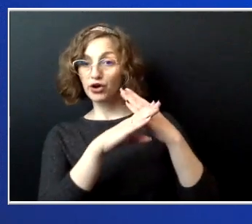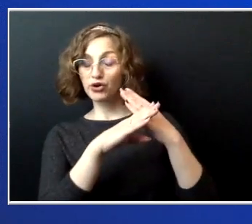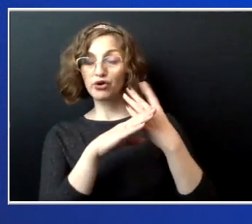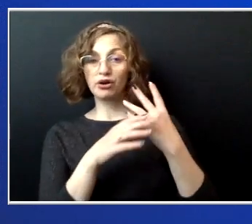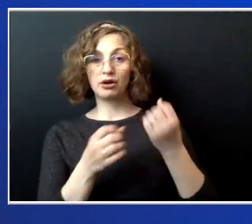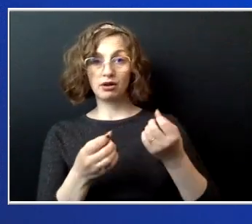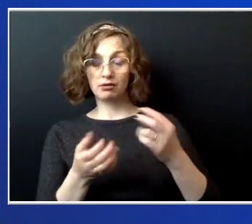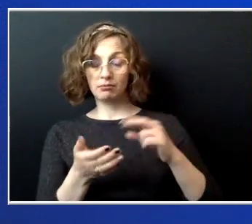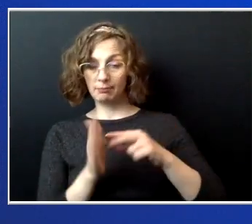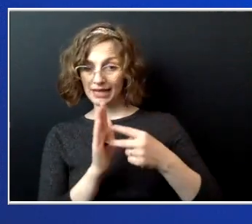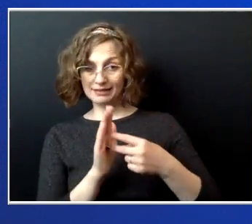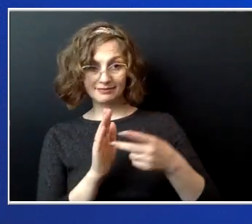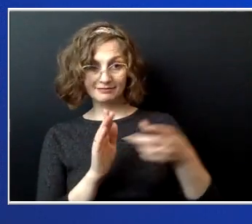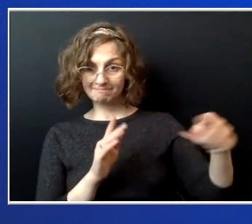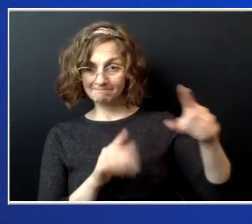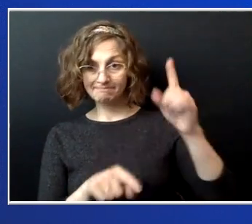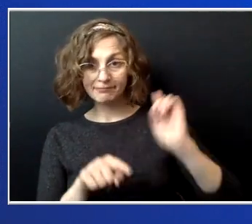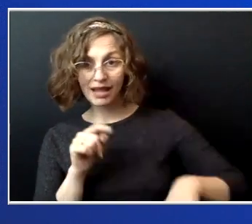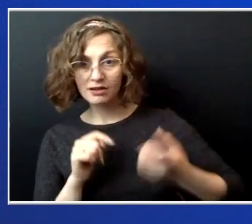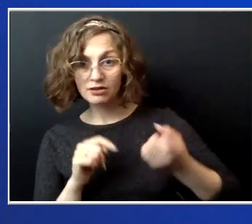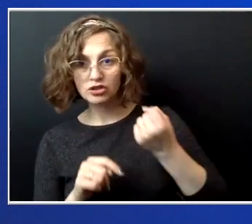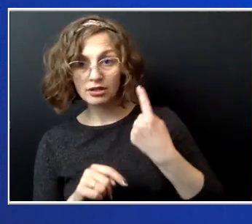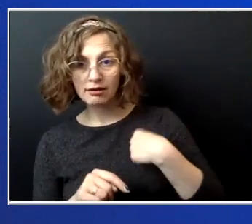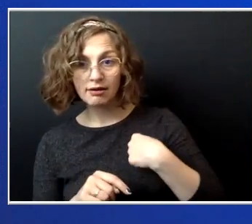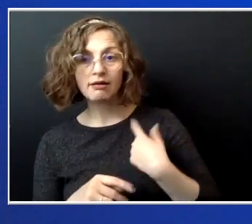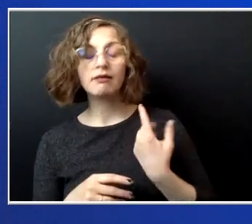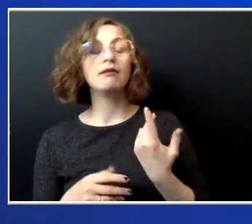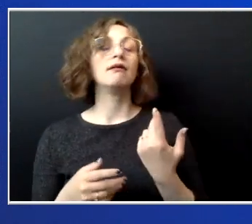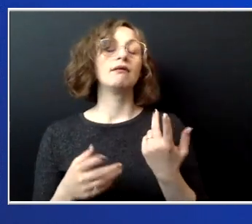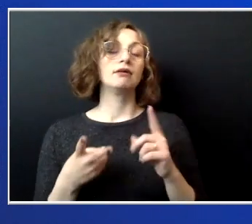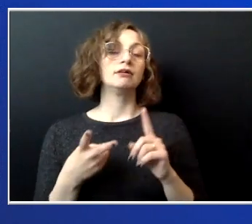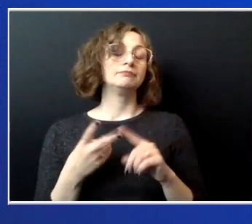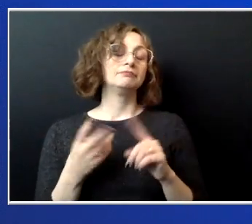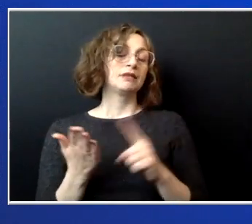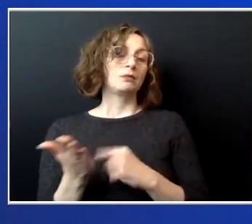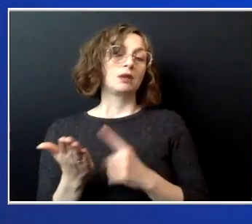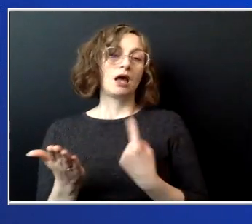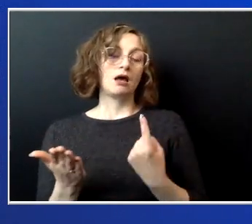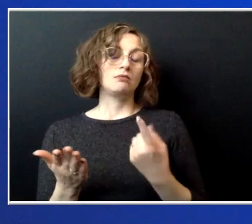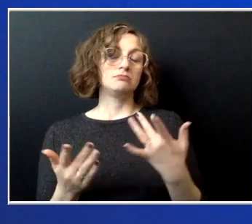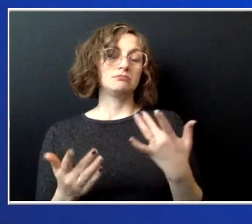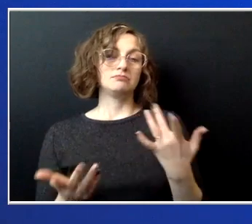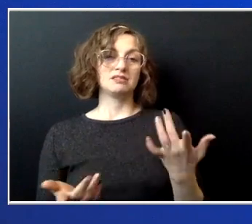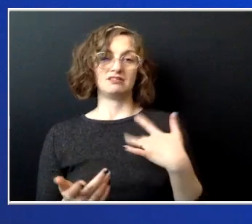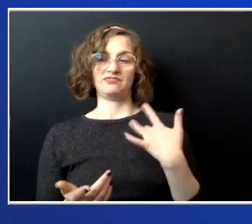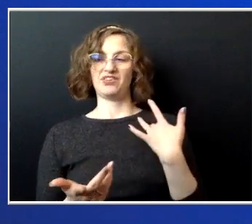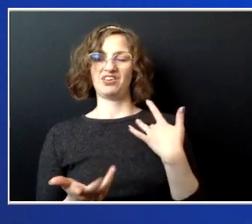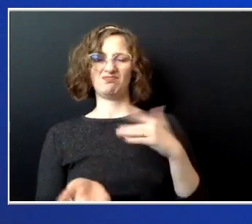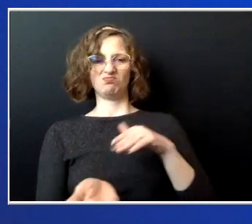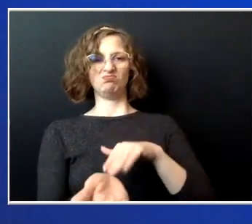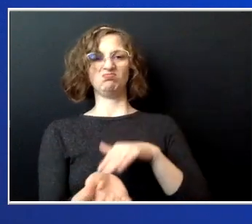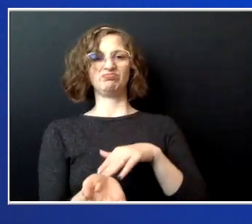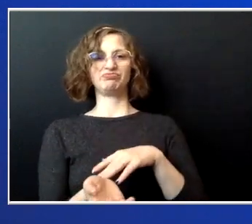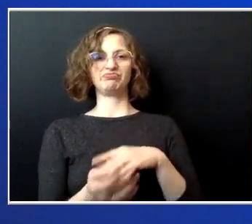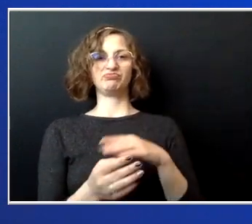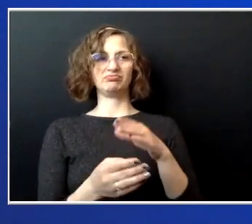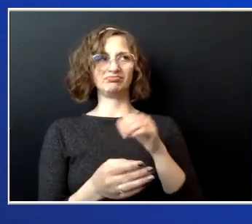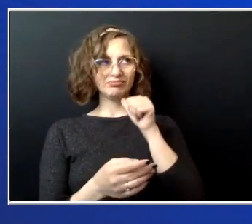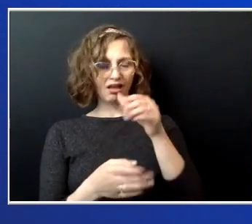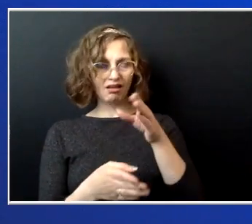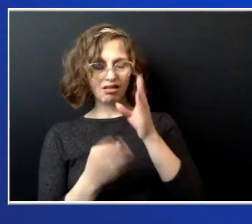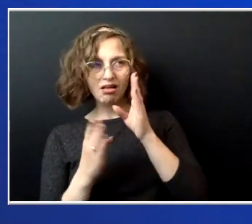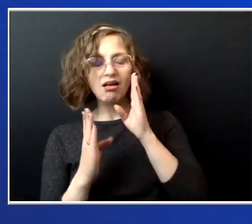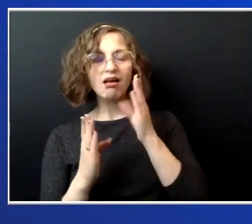understood. Sometimes it's that they feel the providers aren't paying enough attention. Sometimes they feel as though they're not